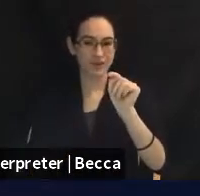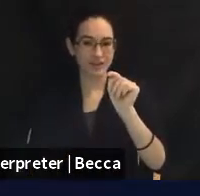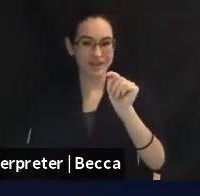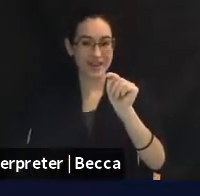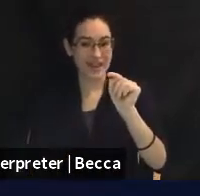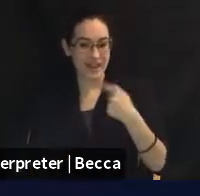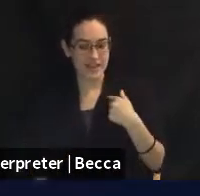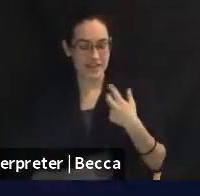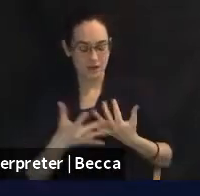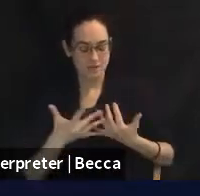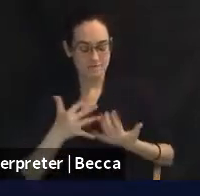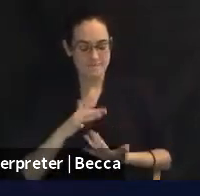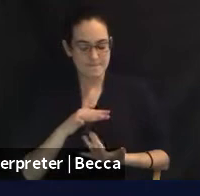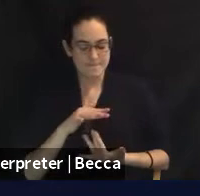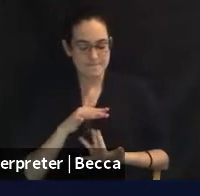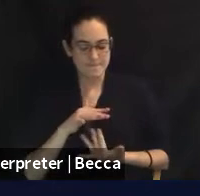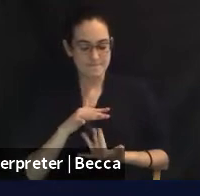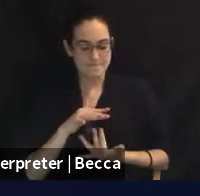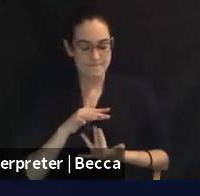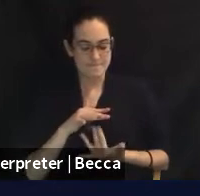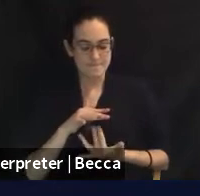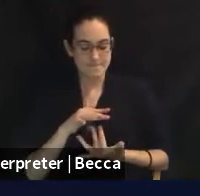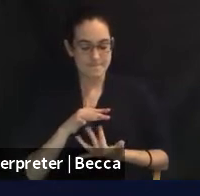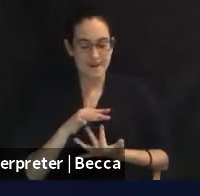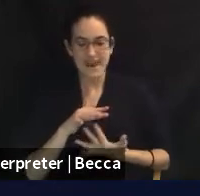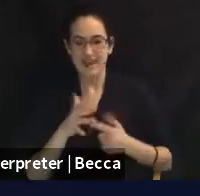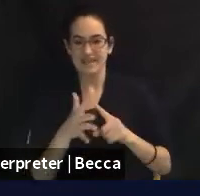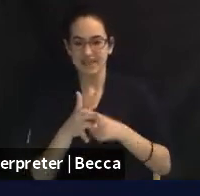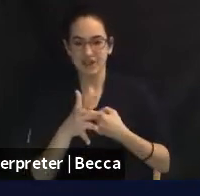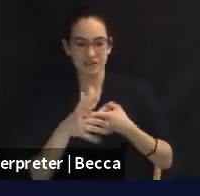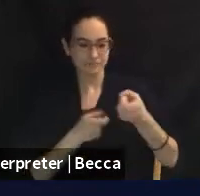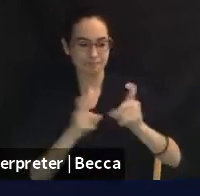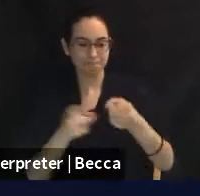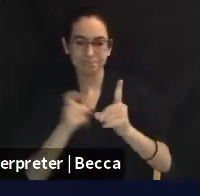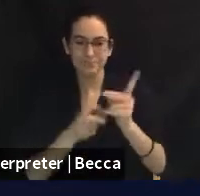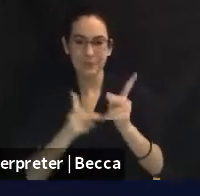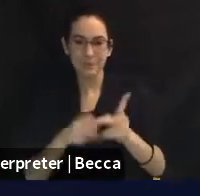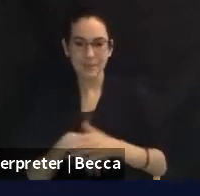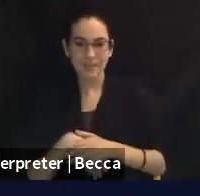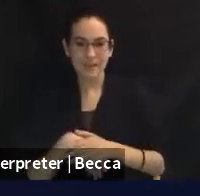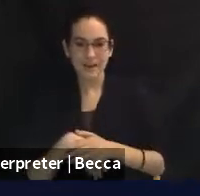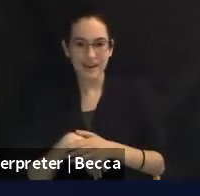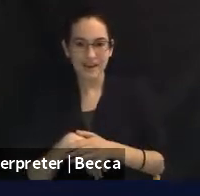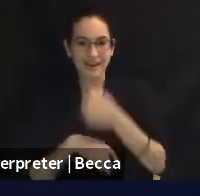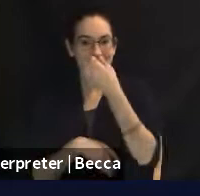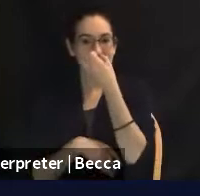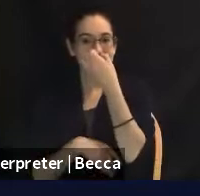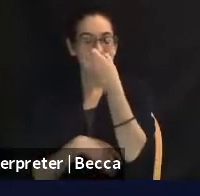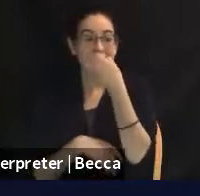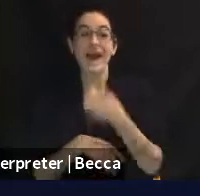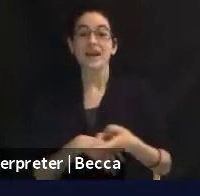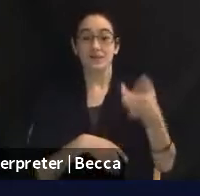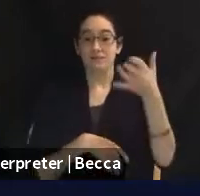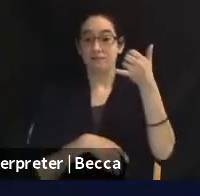tell, because it's what's coming out of your mouth is very hurtful. She gets on the phone with my best friends, and she, for 5 minutes, lets them have